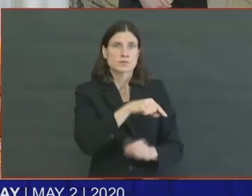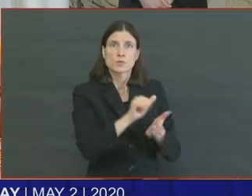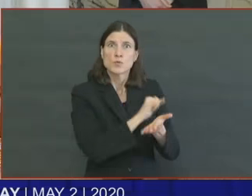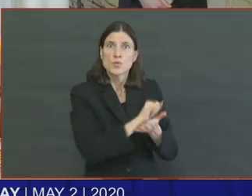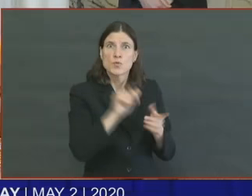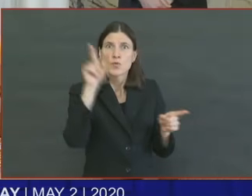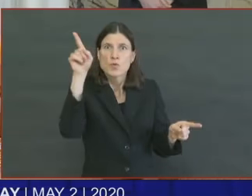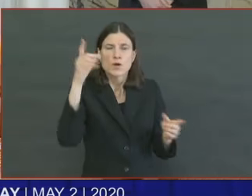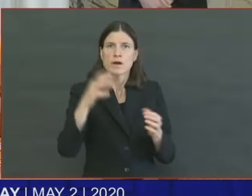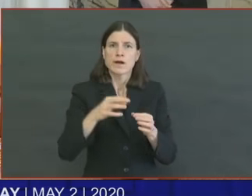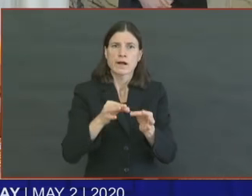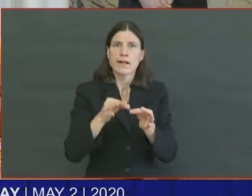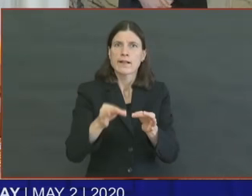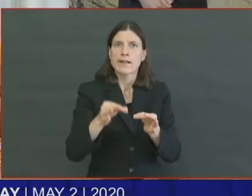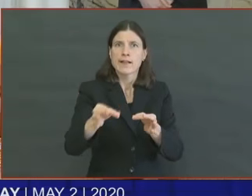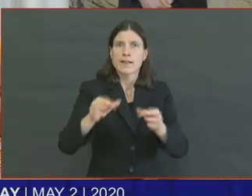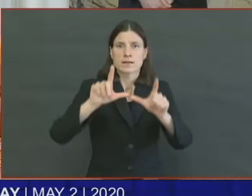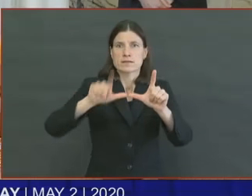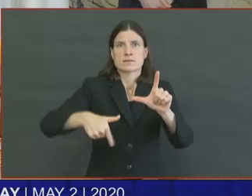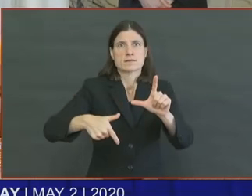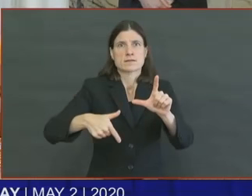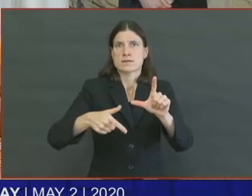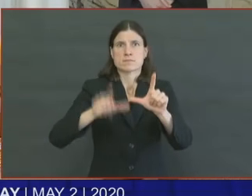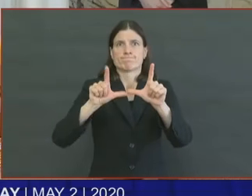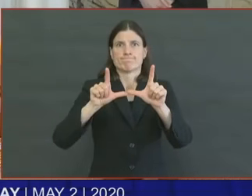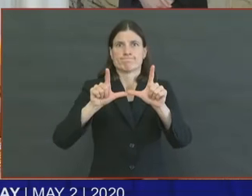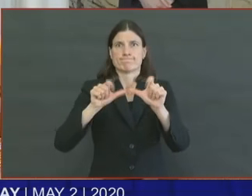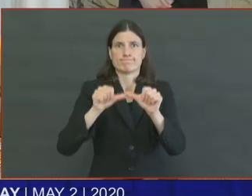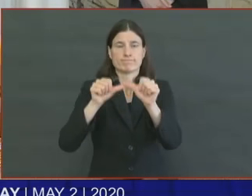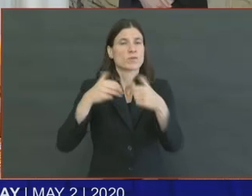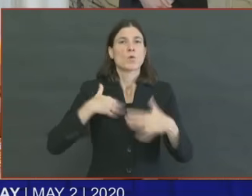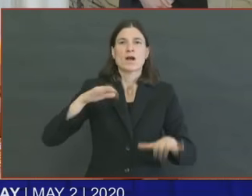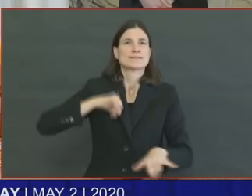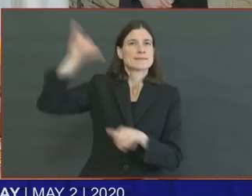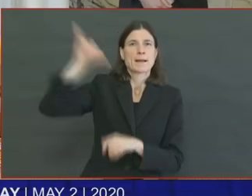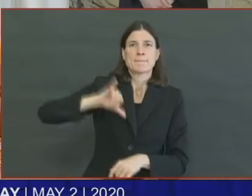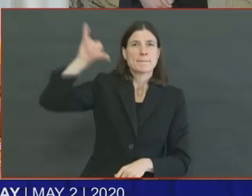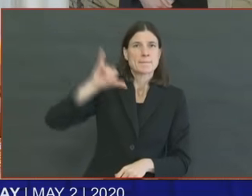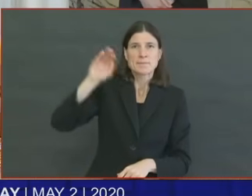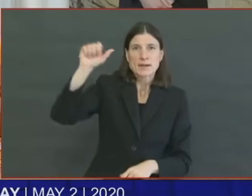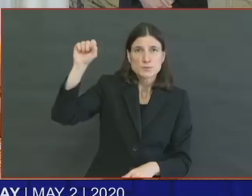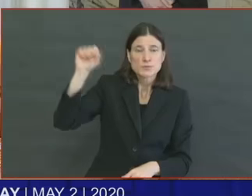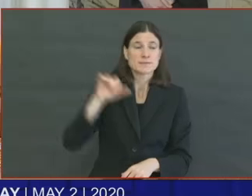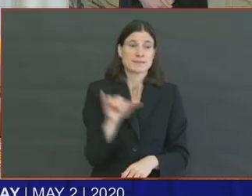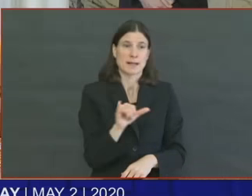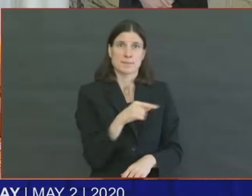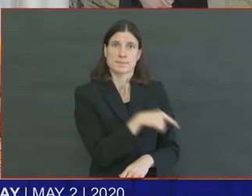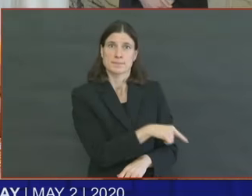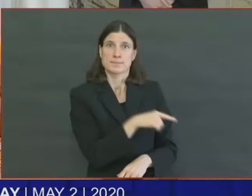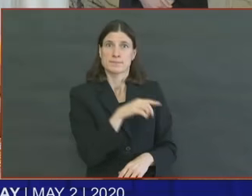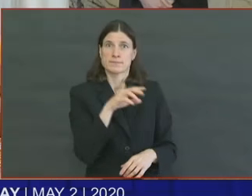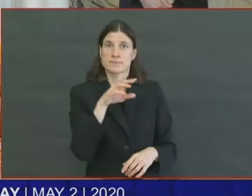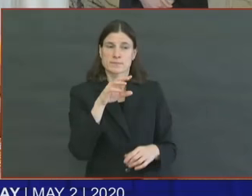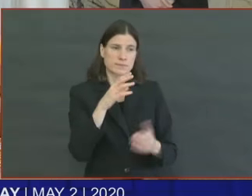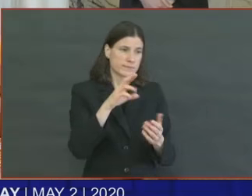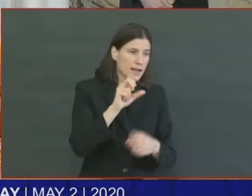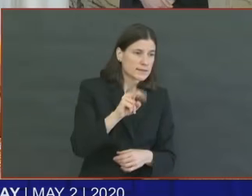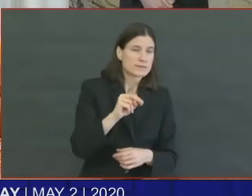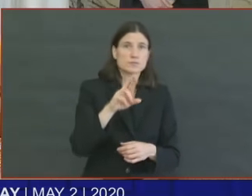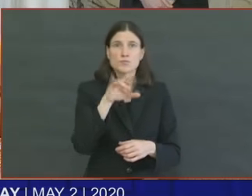9th. So we've all sacrificed so much, and as a result, you see the good data.